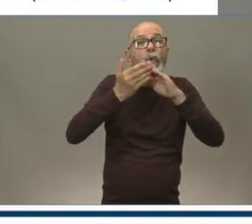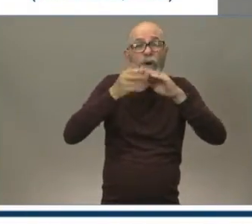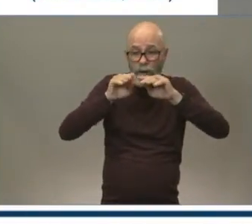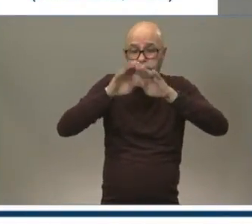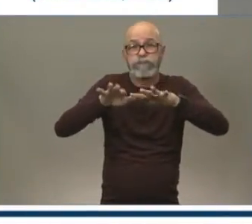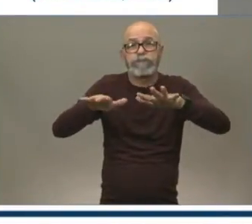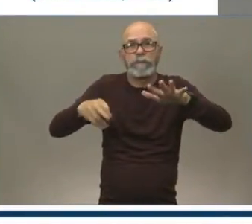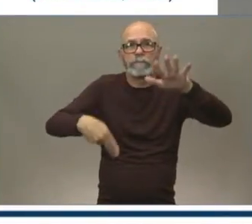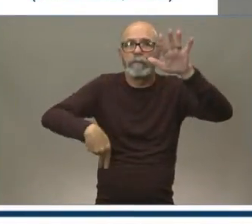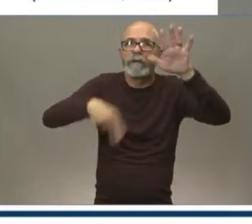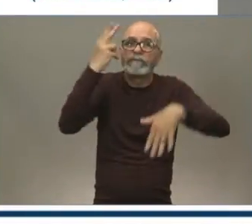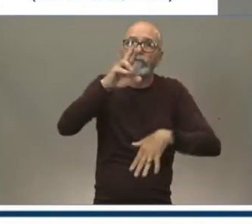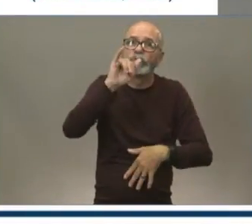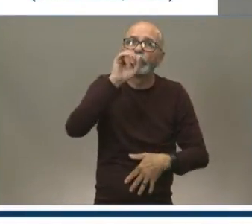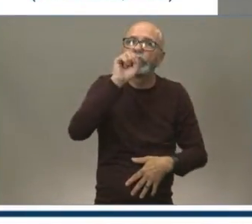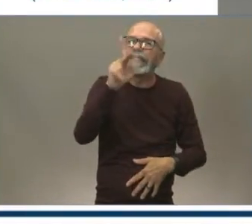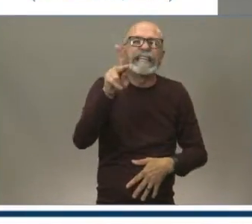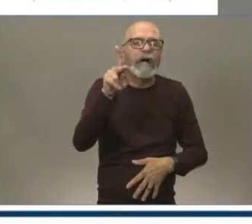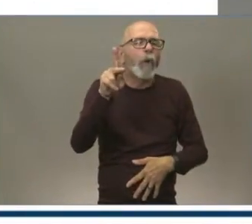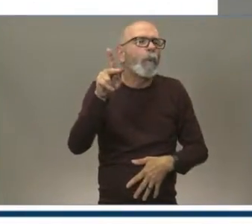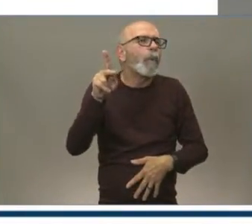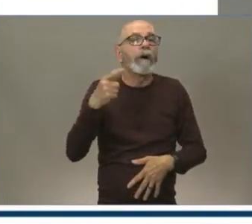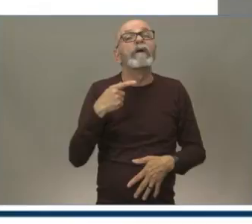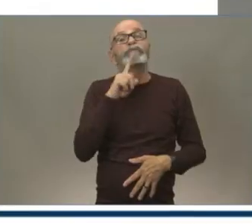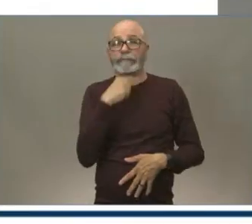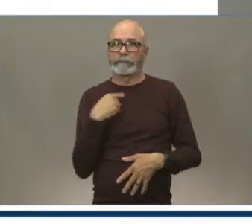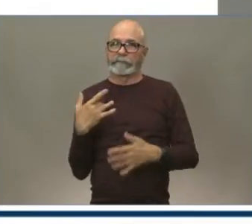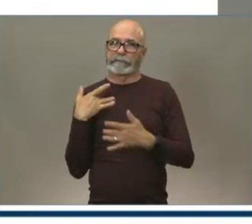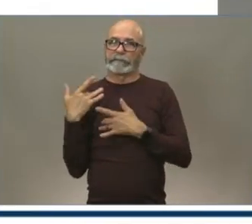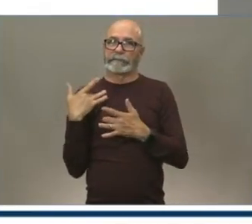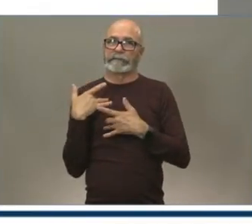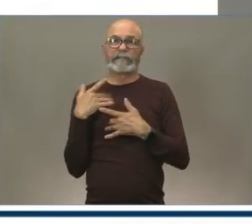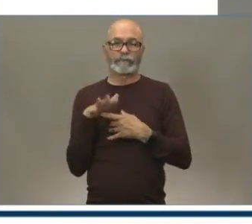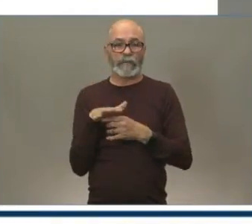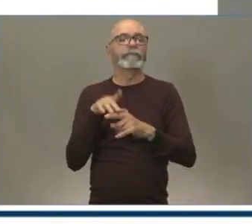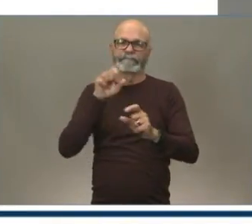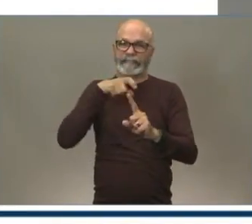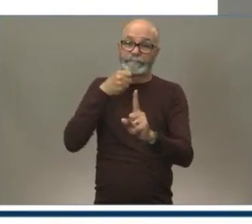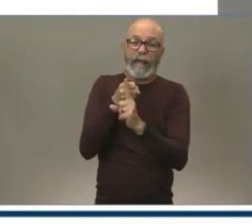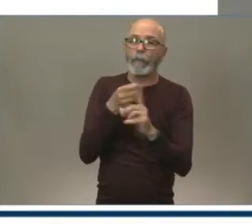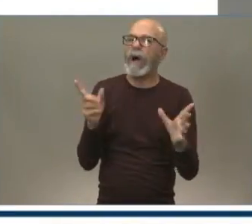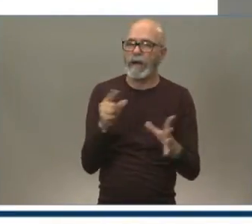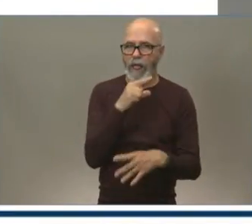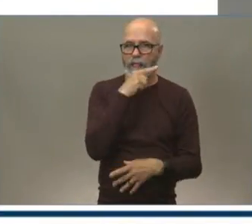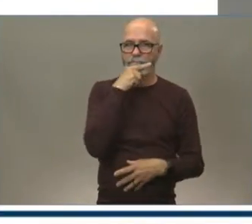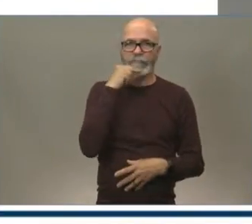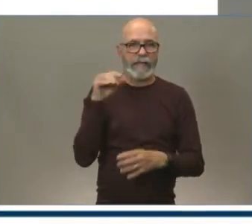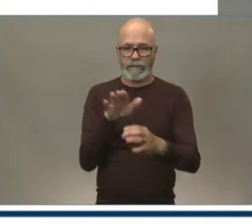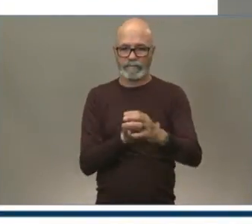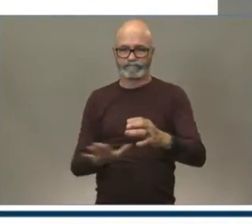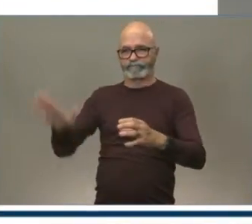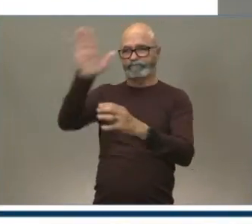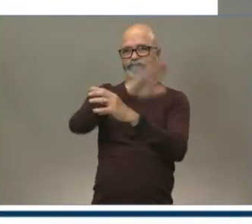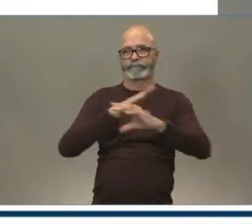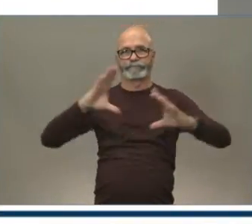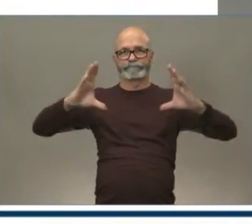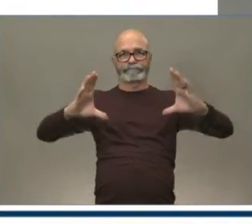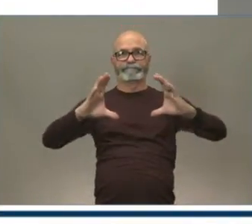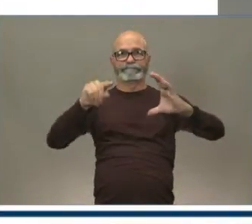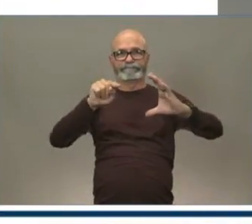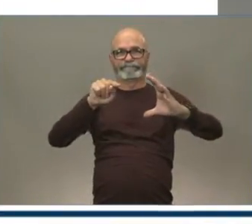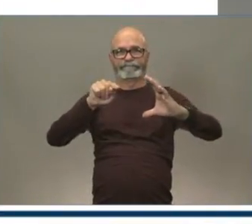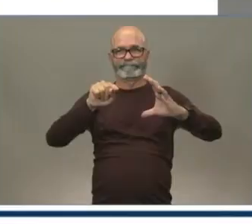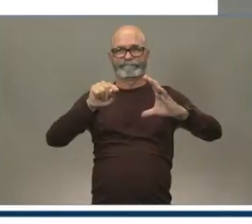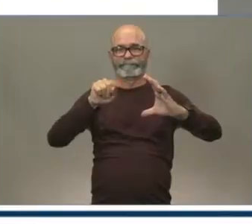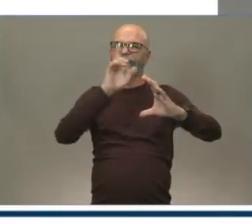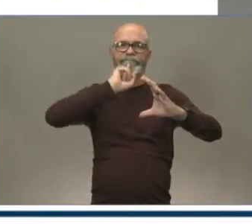biggest cause for concern is the greater Halifax area. That is why we're bringing in restrictions for Halifax Regional